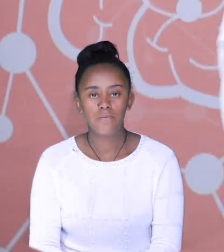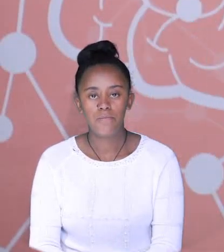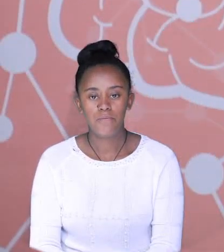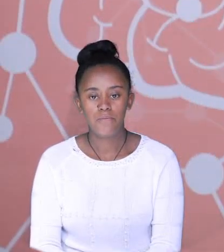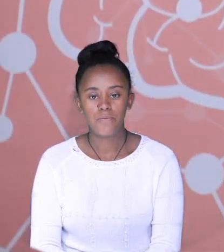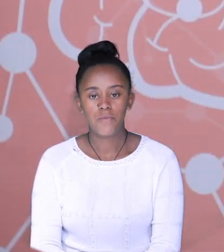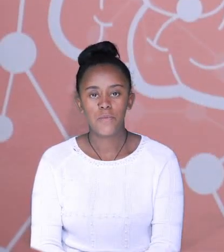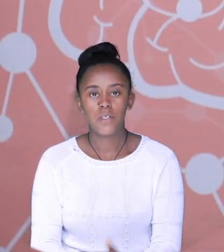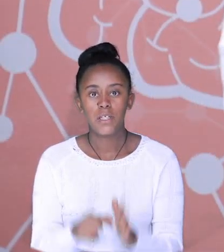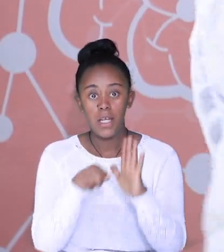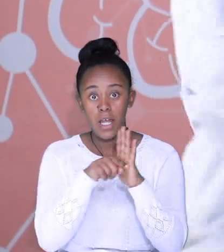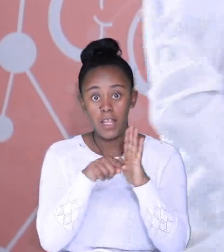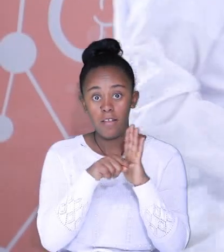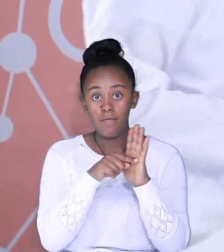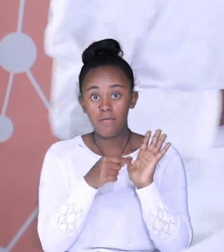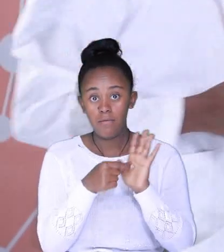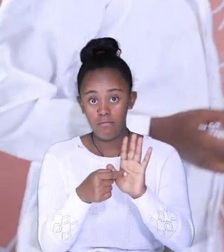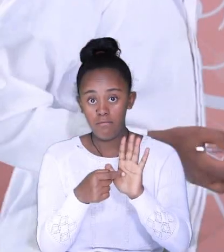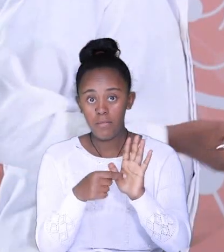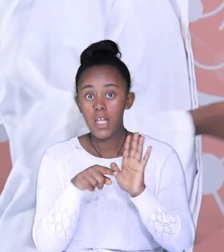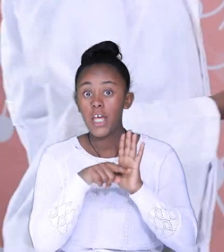This negative sign